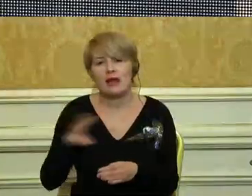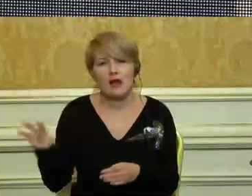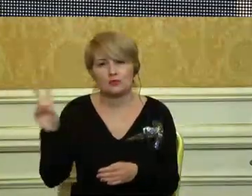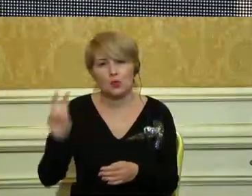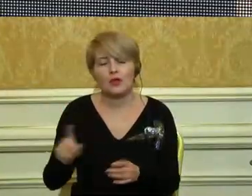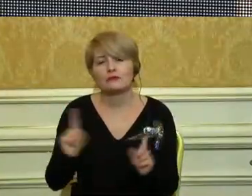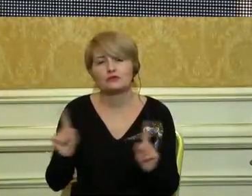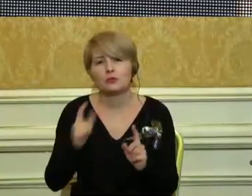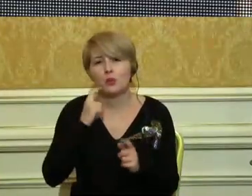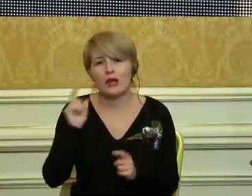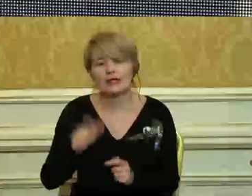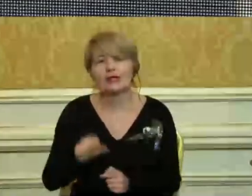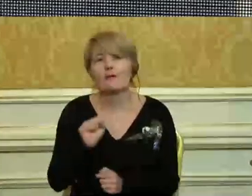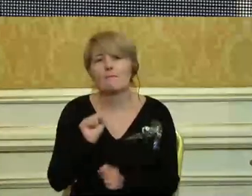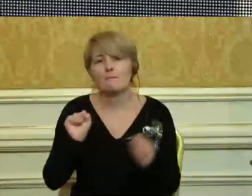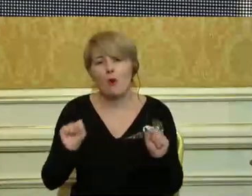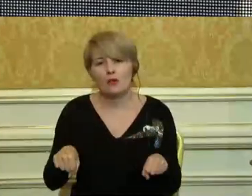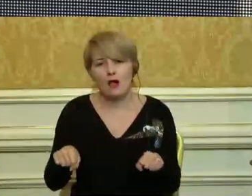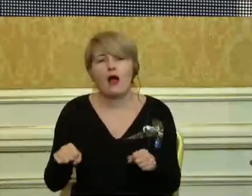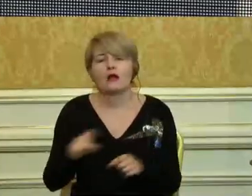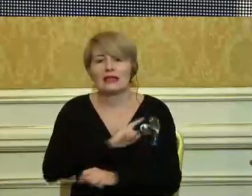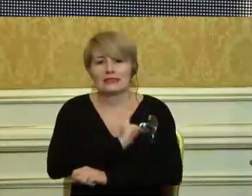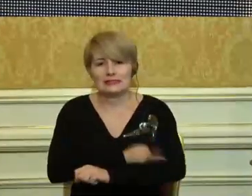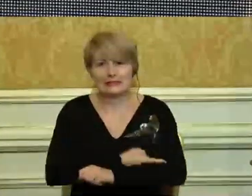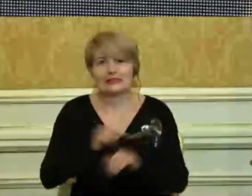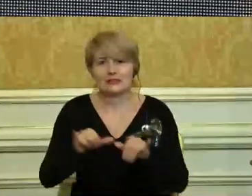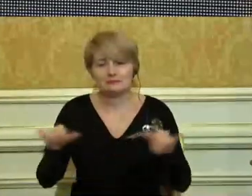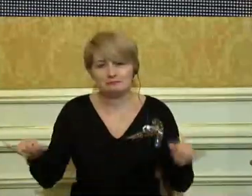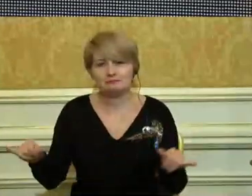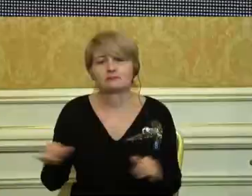Ukraine's forces and to enhance interoperability with NATO.